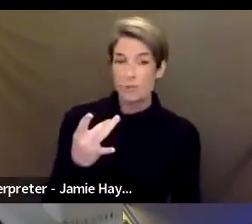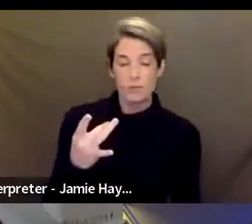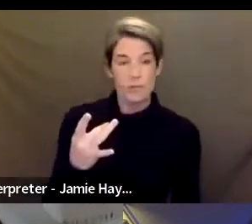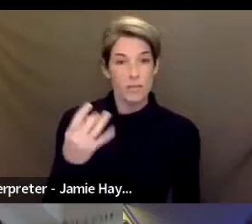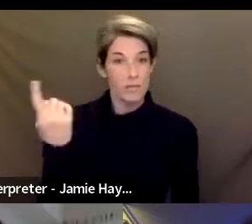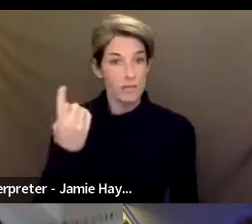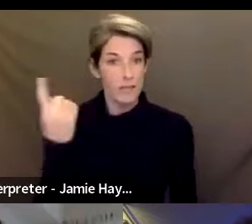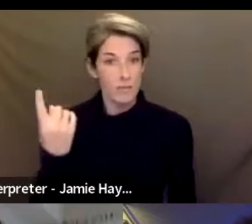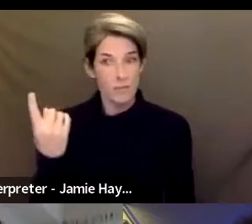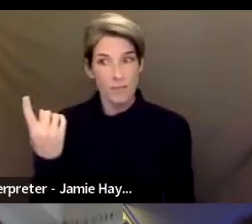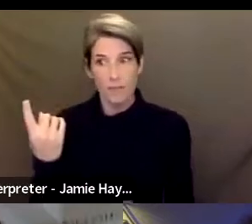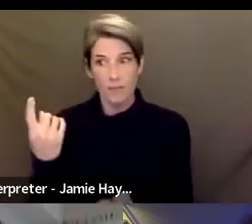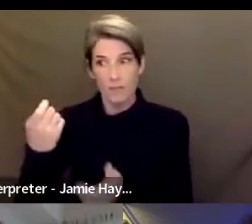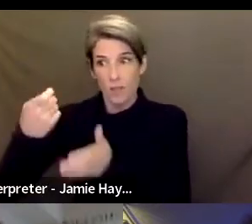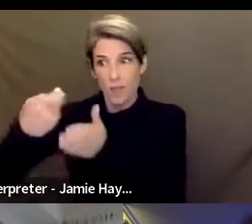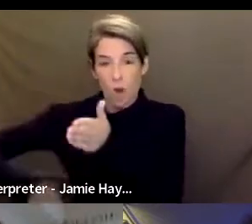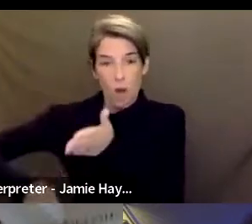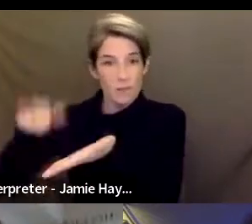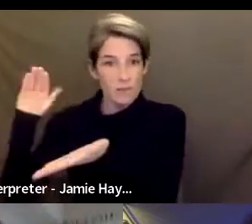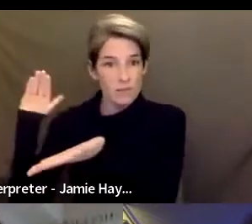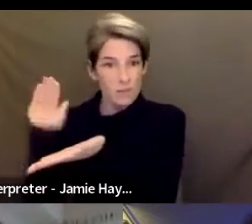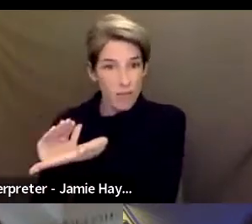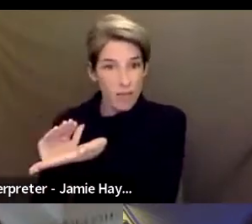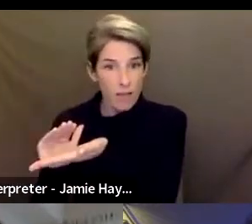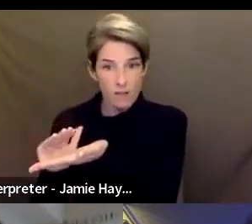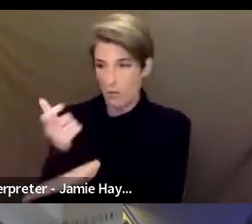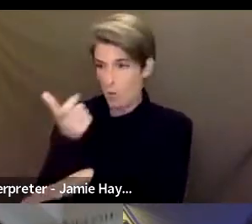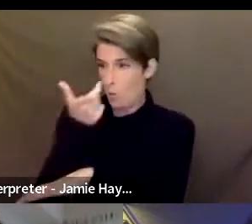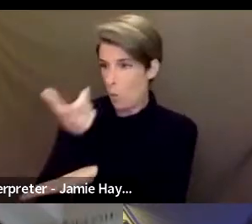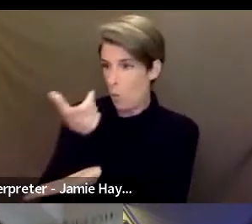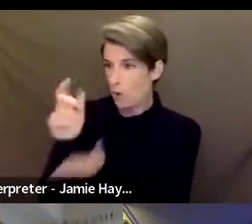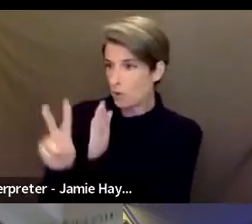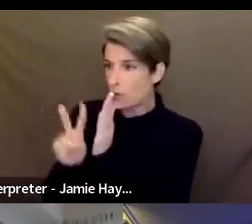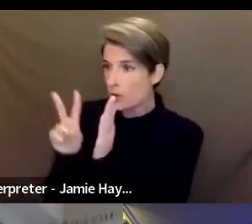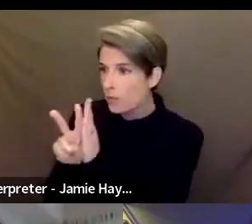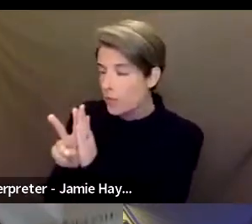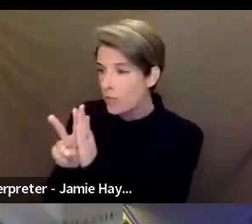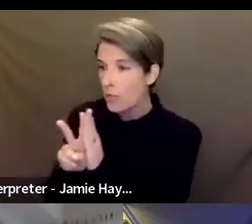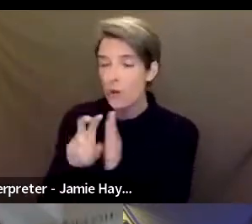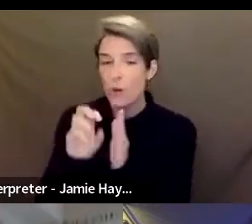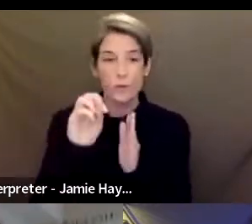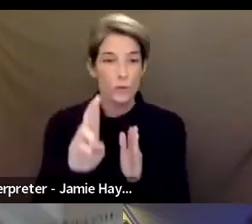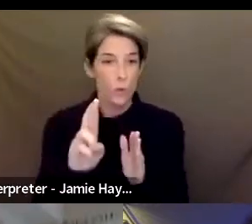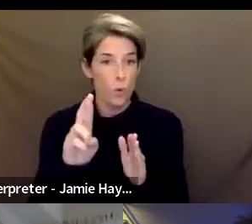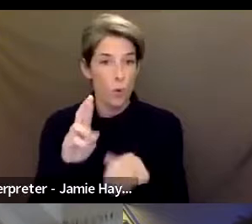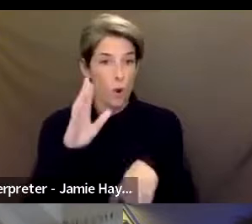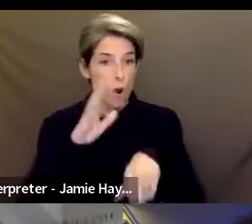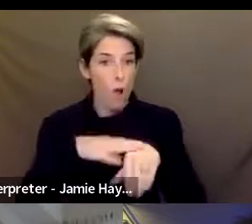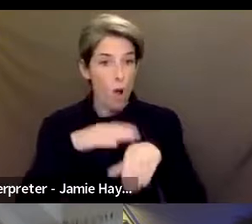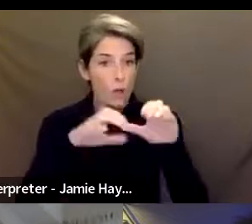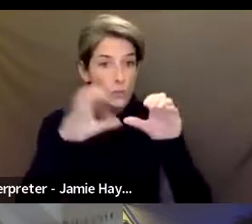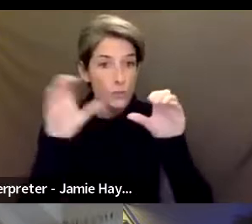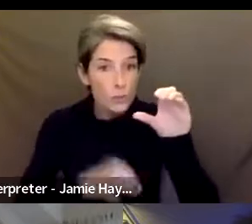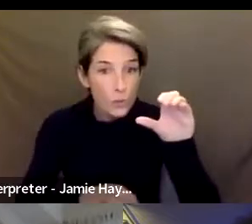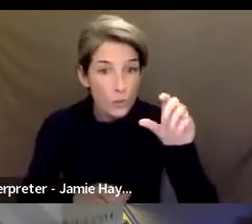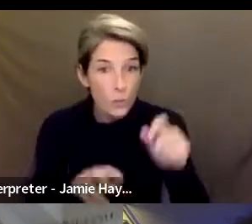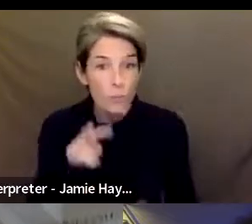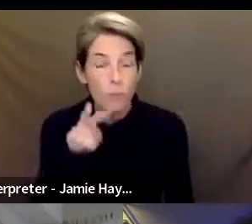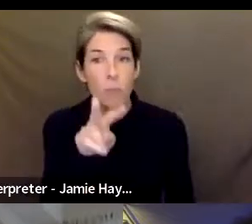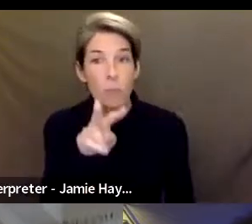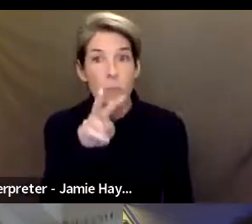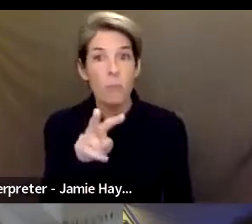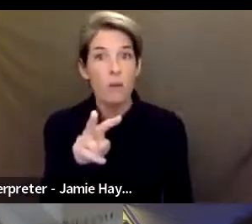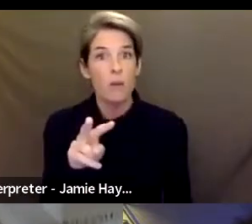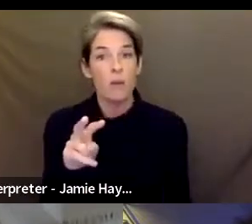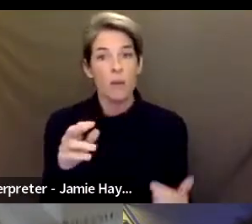available to watch tapes, to be sitting in front of a computer and just be